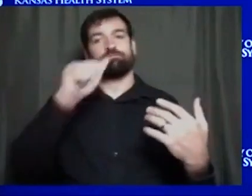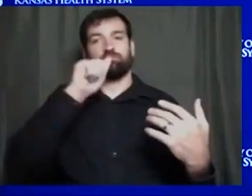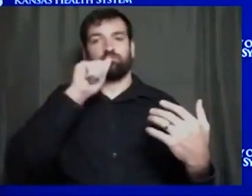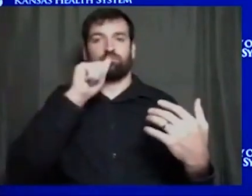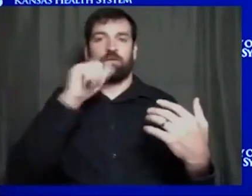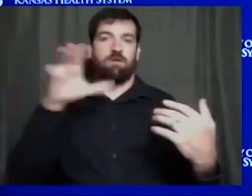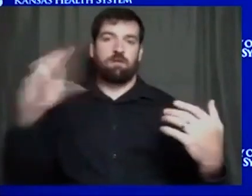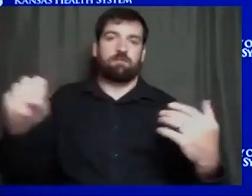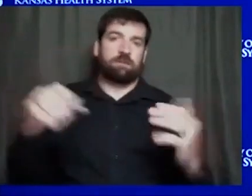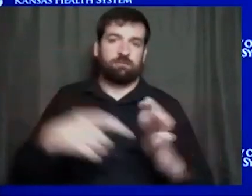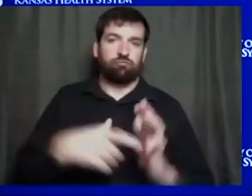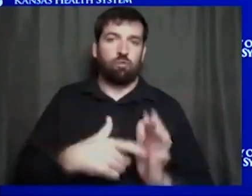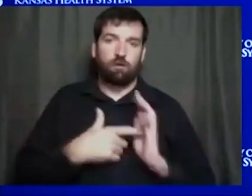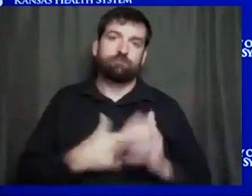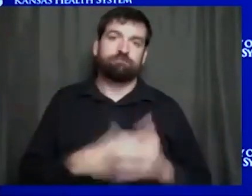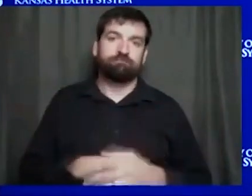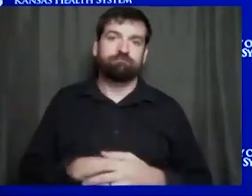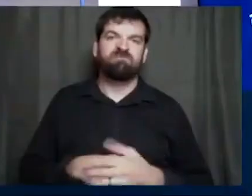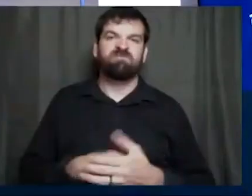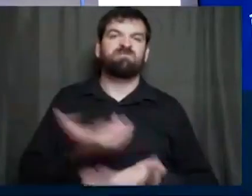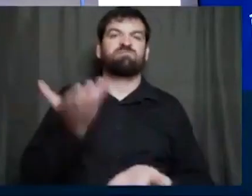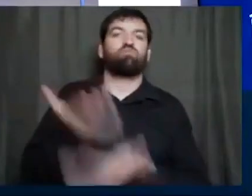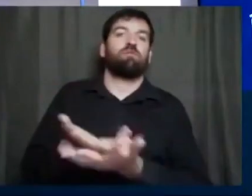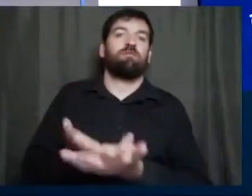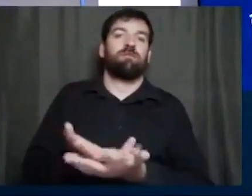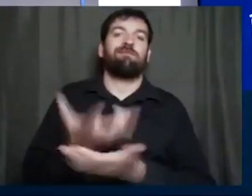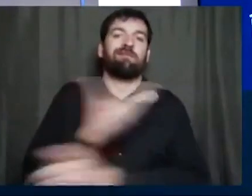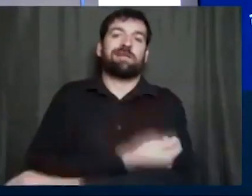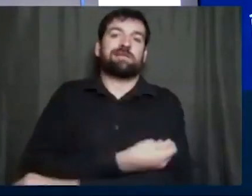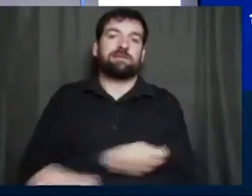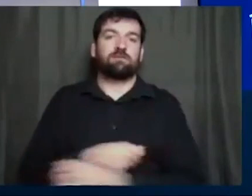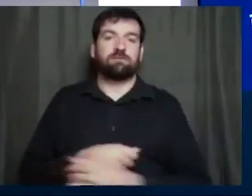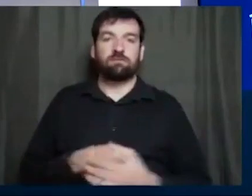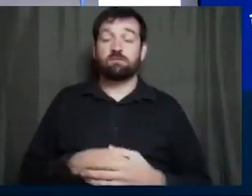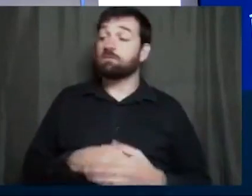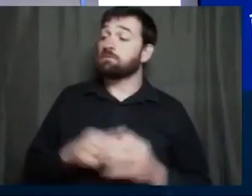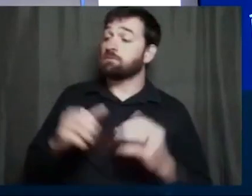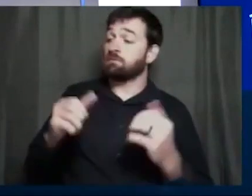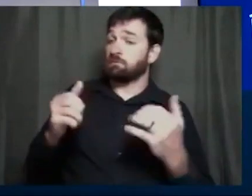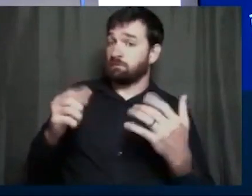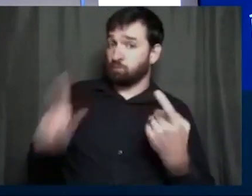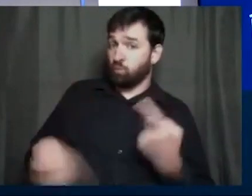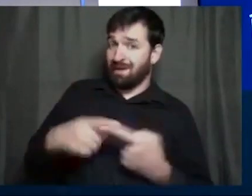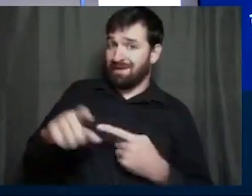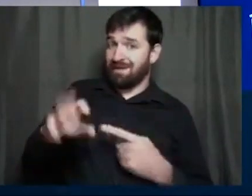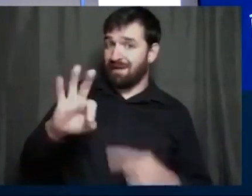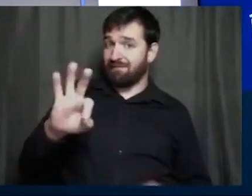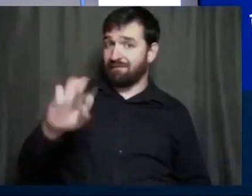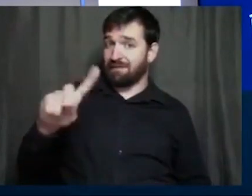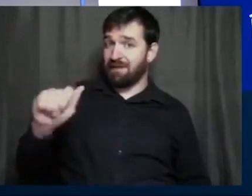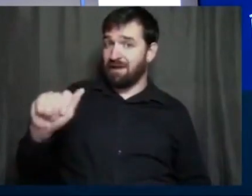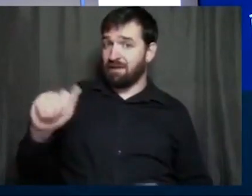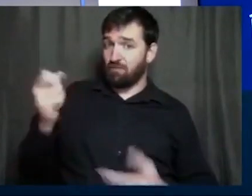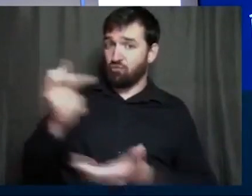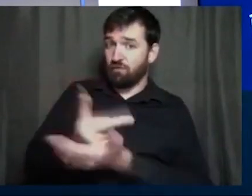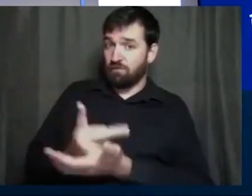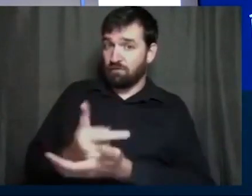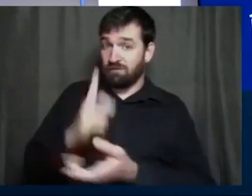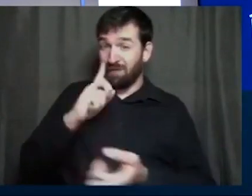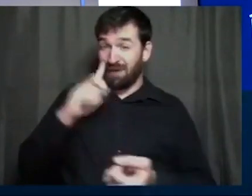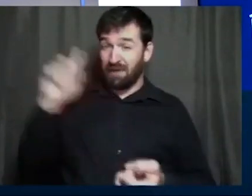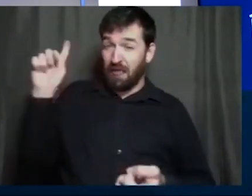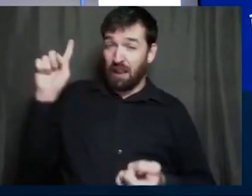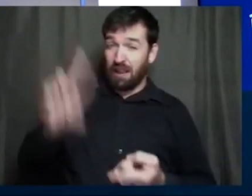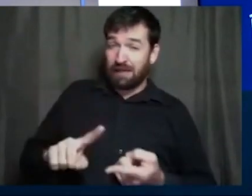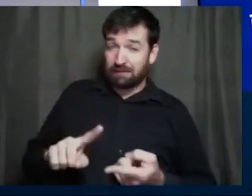some sort of proof of vaccination as well. And with FDA approval, do you believe we'll see less vaccine hesitancy and